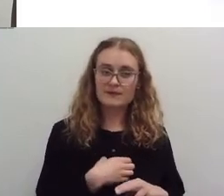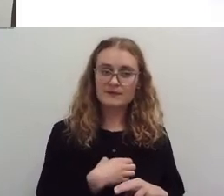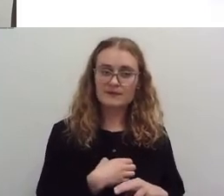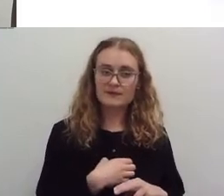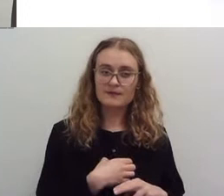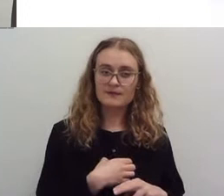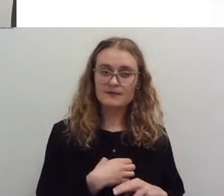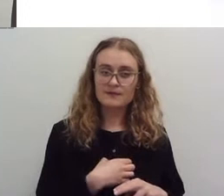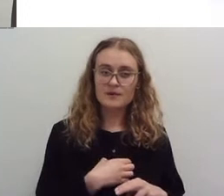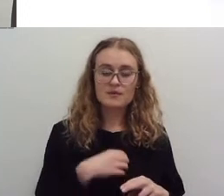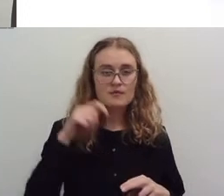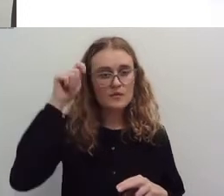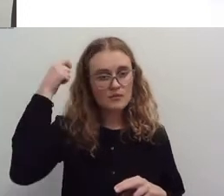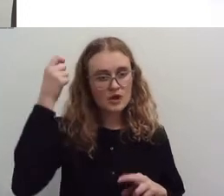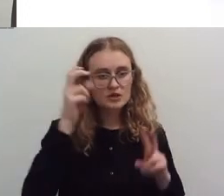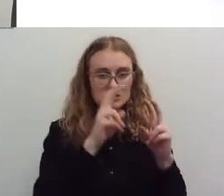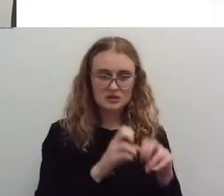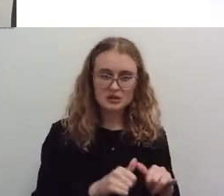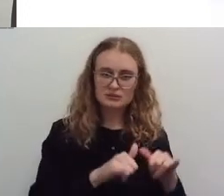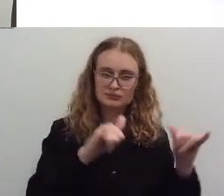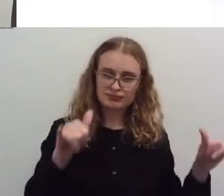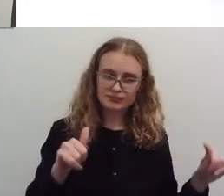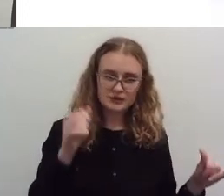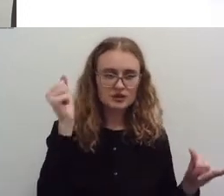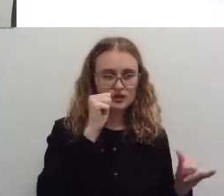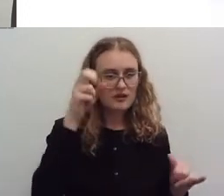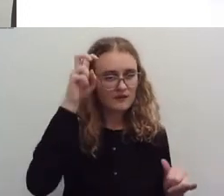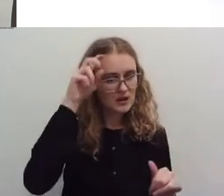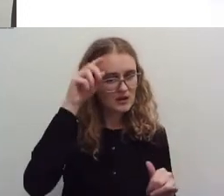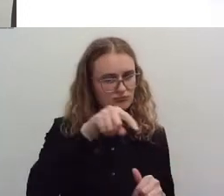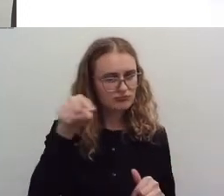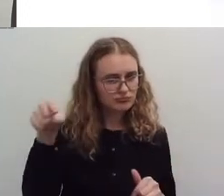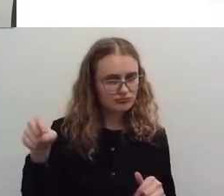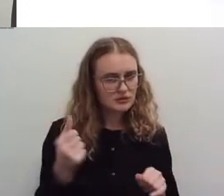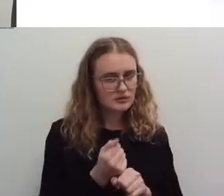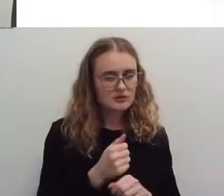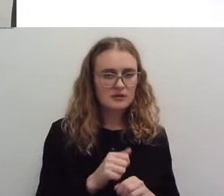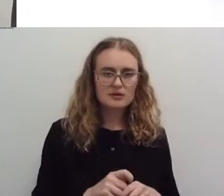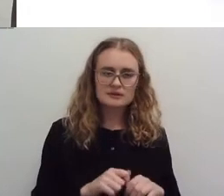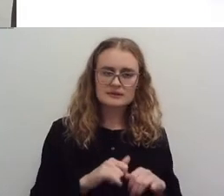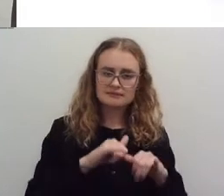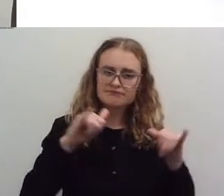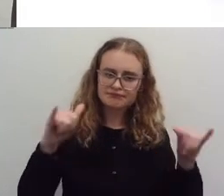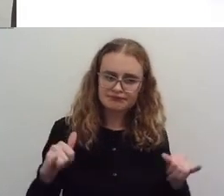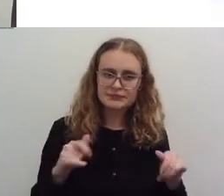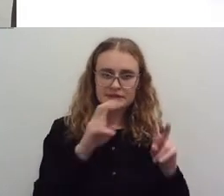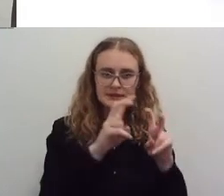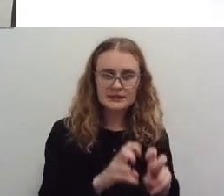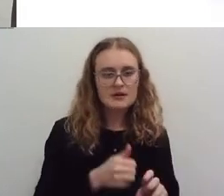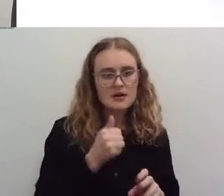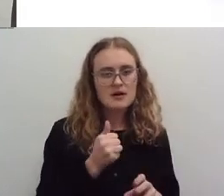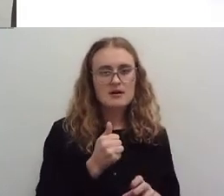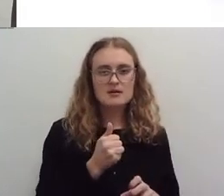years in the Nordic countries, is to enhance research efforts to strengthen the evidence base of